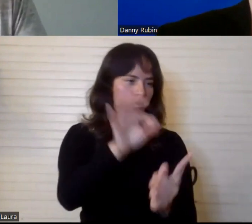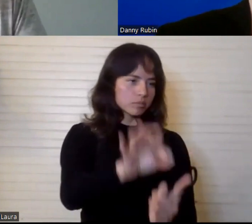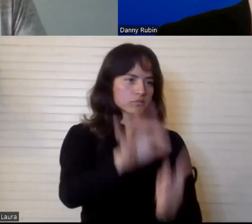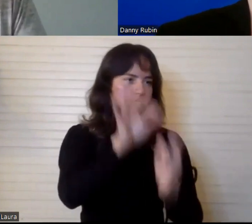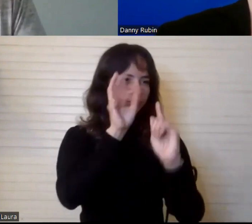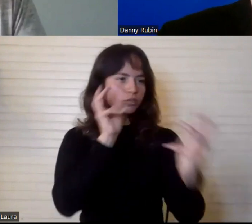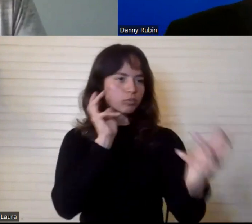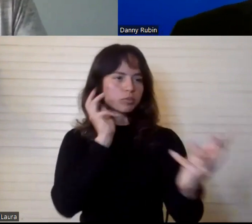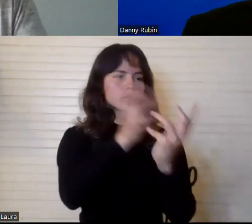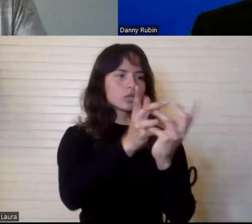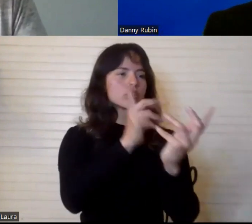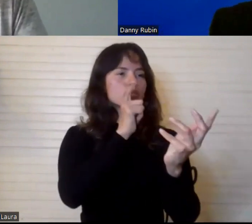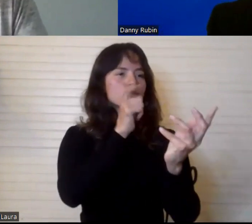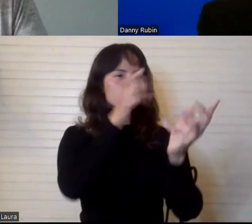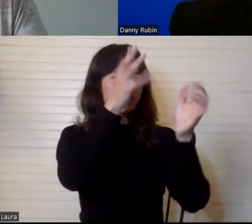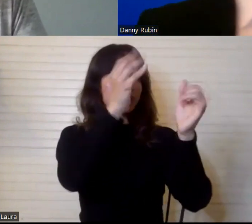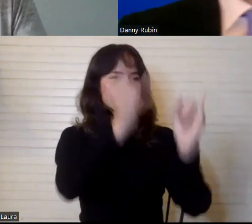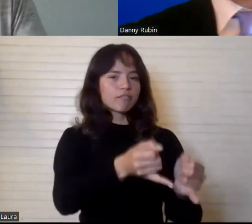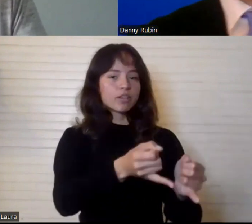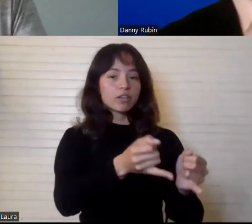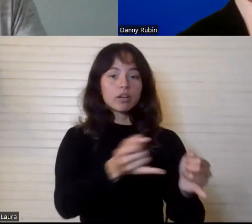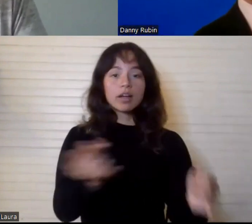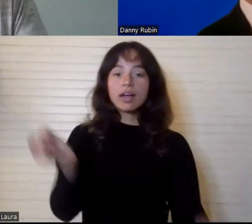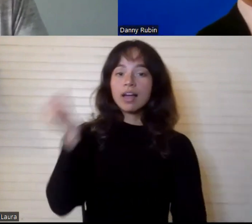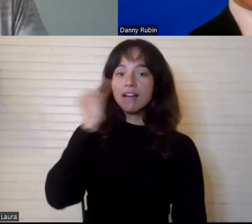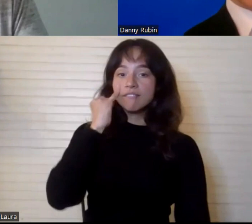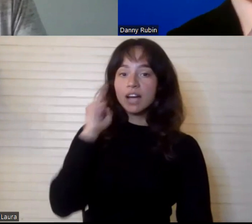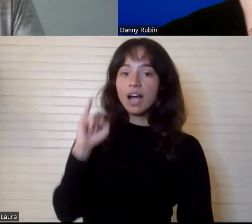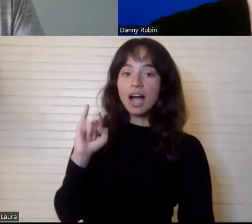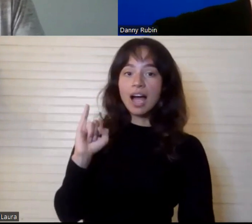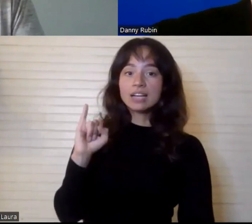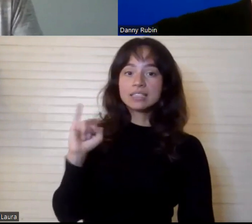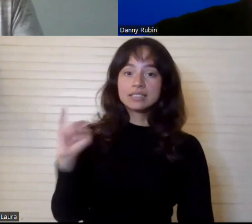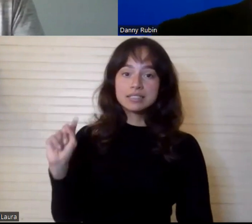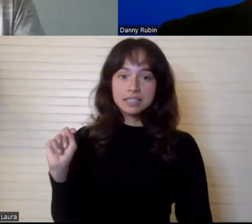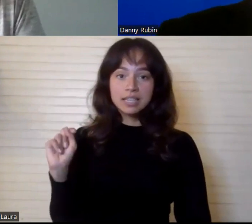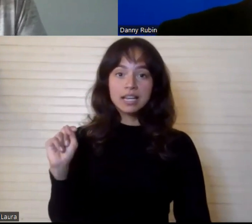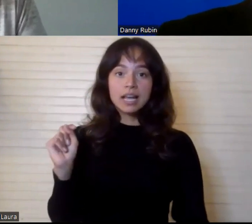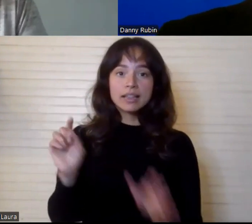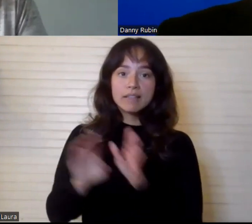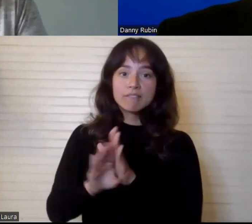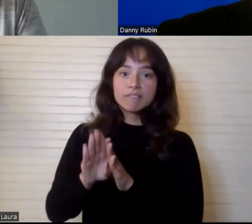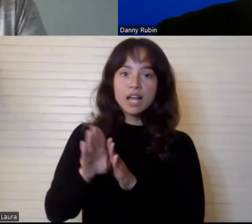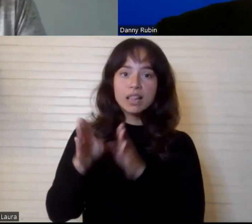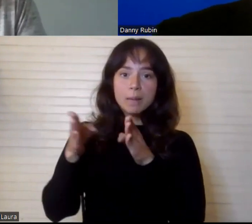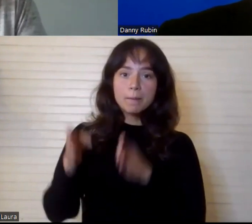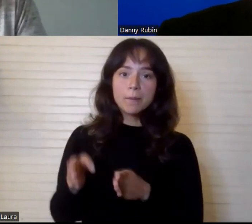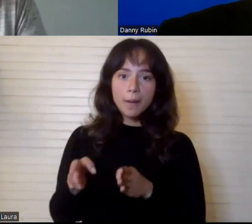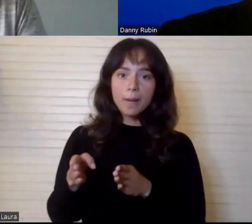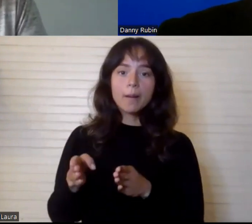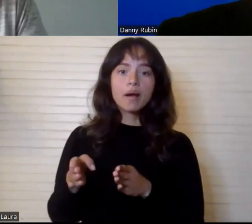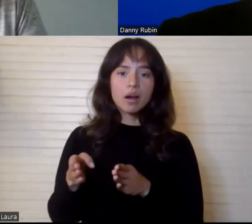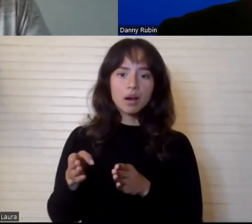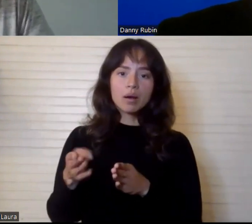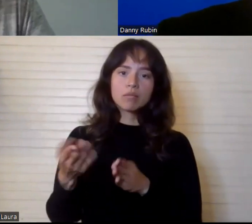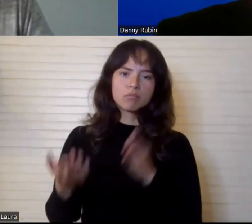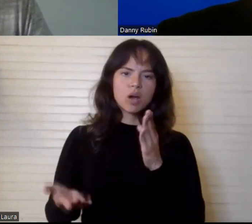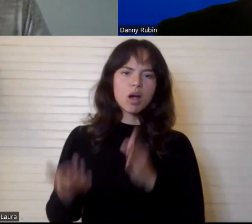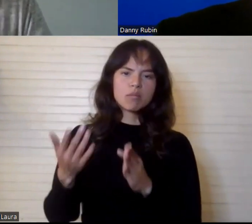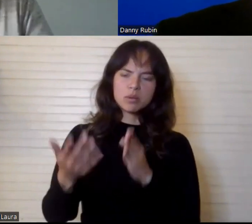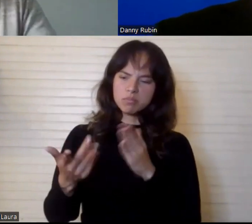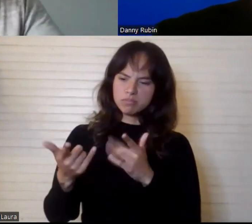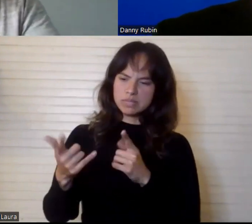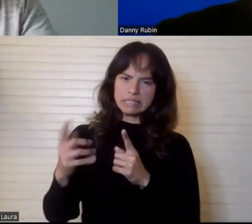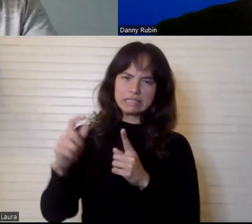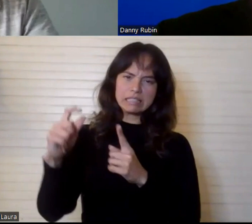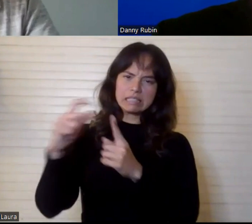IT director, for example, more likely than not, they're very technically proficient. So we want to make sure we're sort of speaking Yeah. in their language and speaking